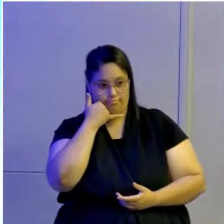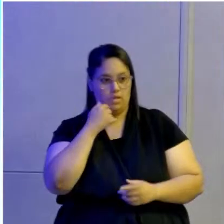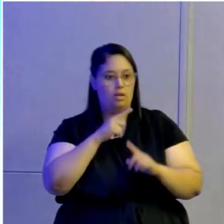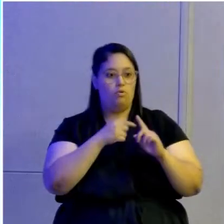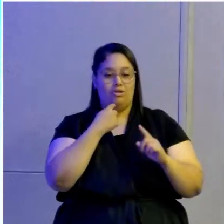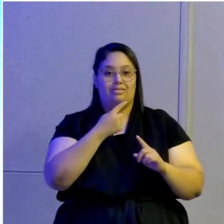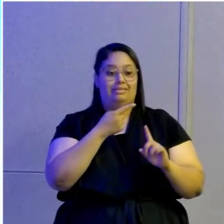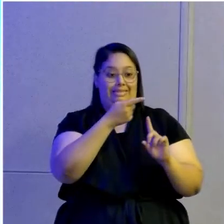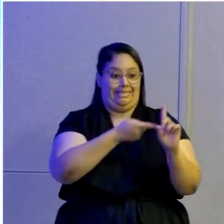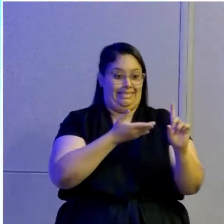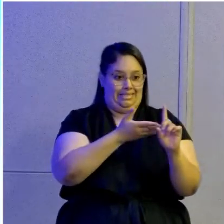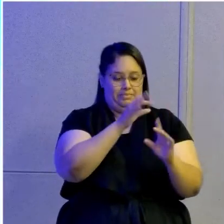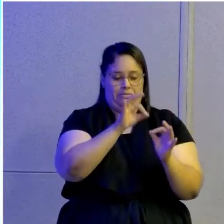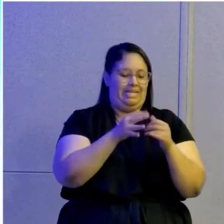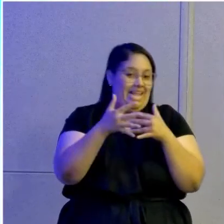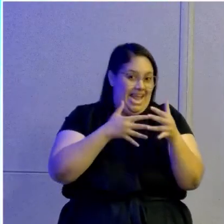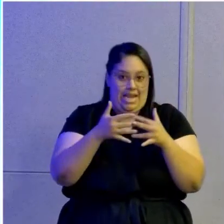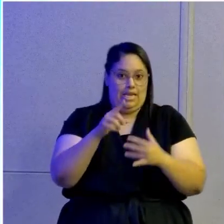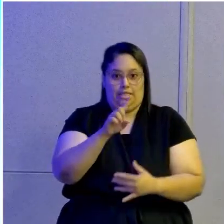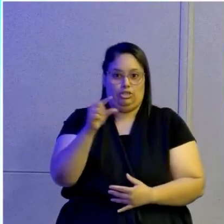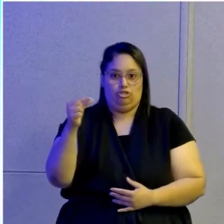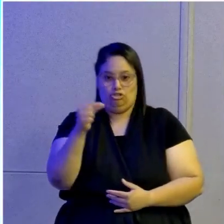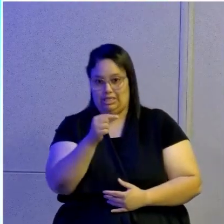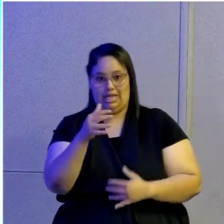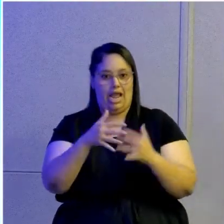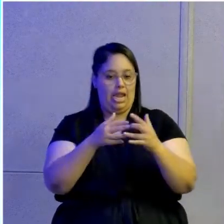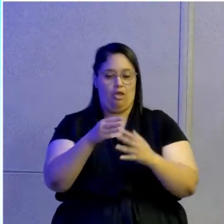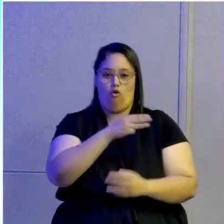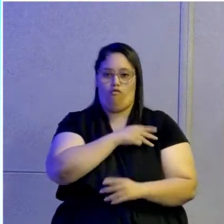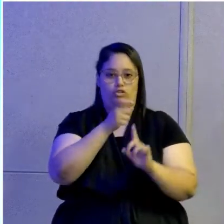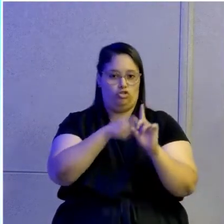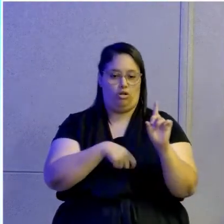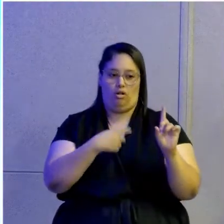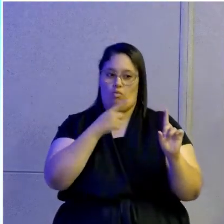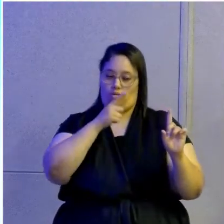him specifically. Any DDG, any official, they will say,